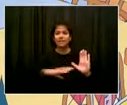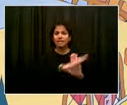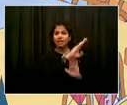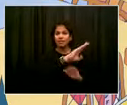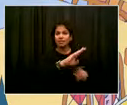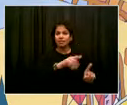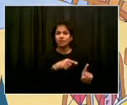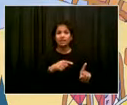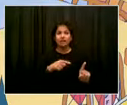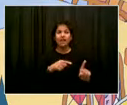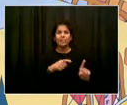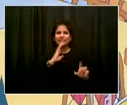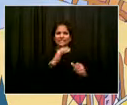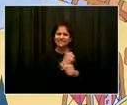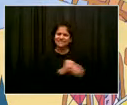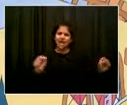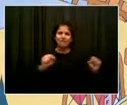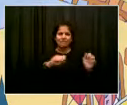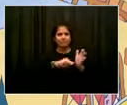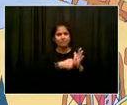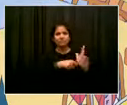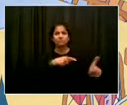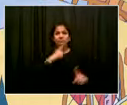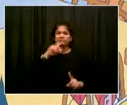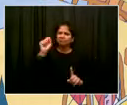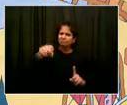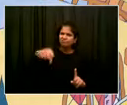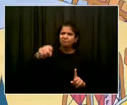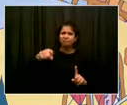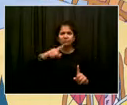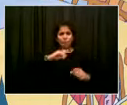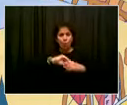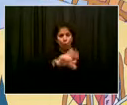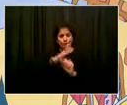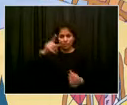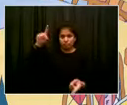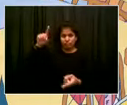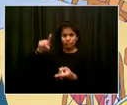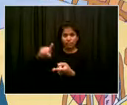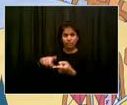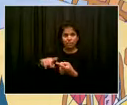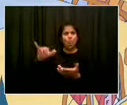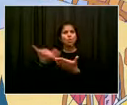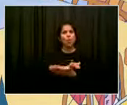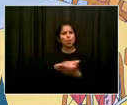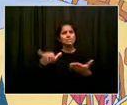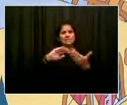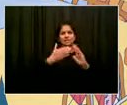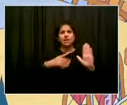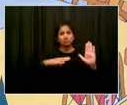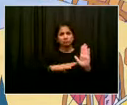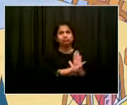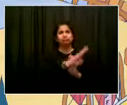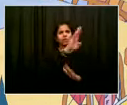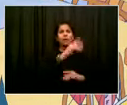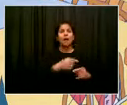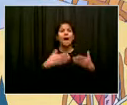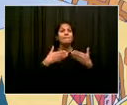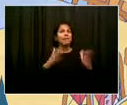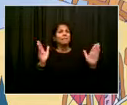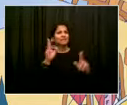helping to make us safer, but continuing to enhance public safety, of course, helps build a recovery. They go together. Now,